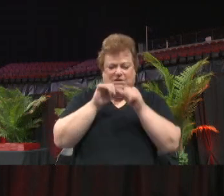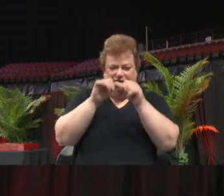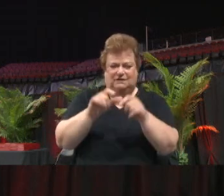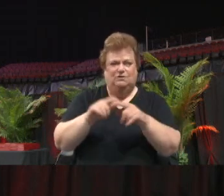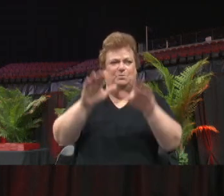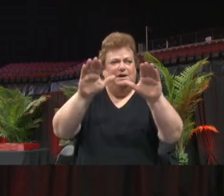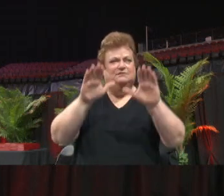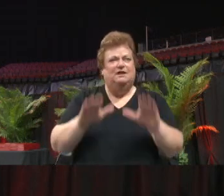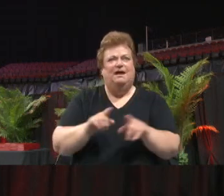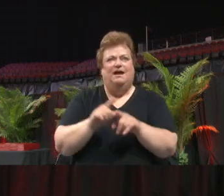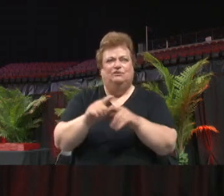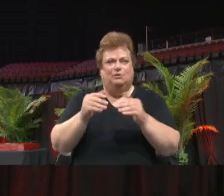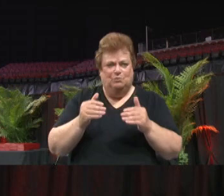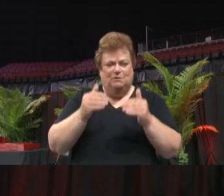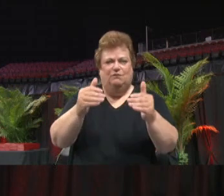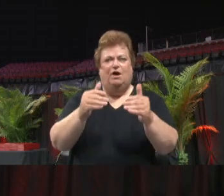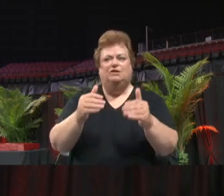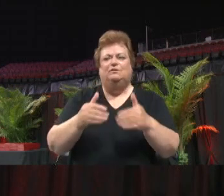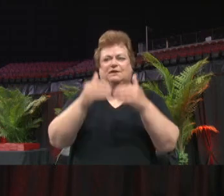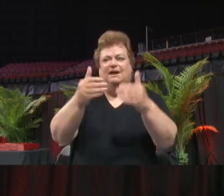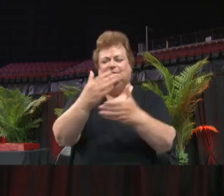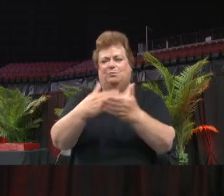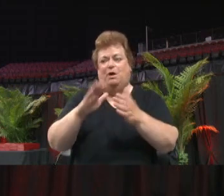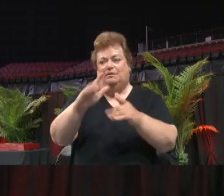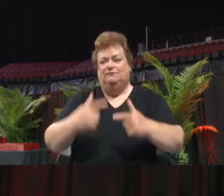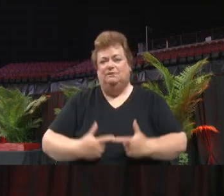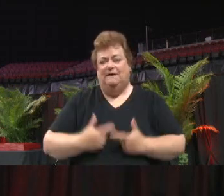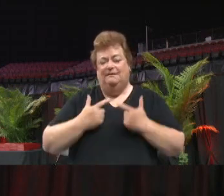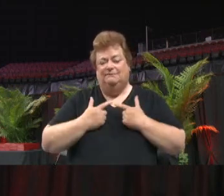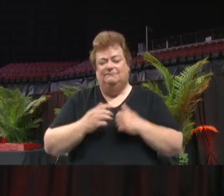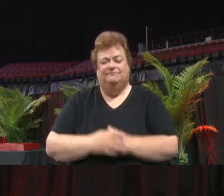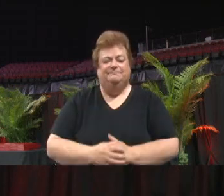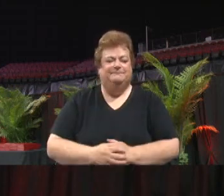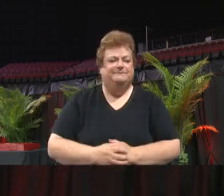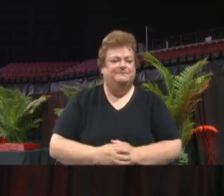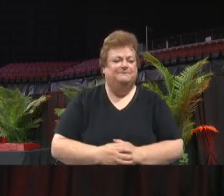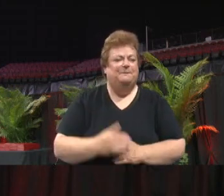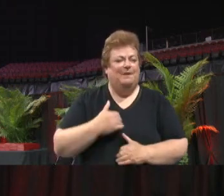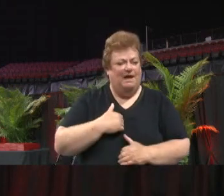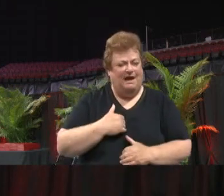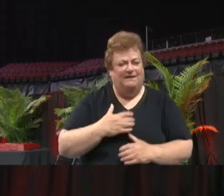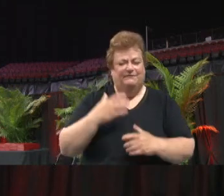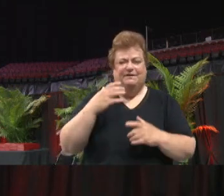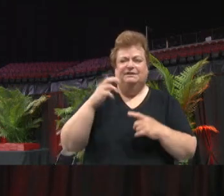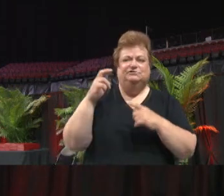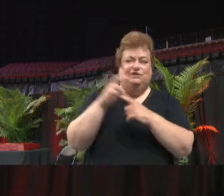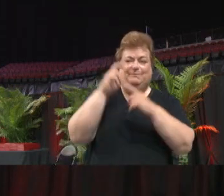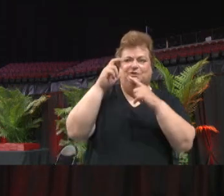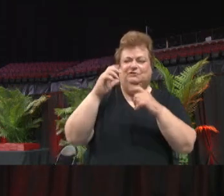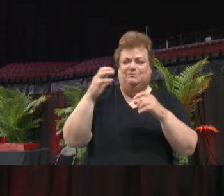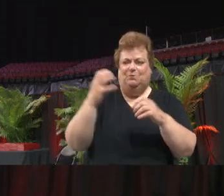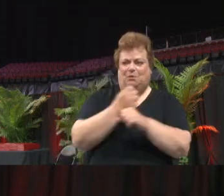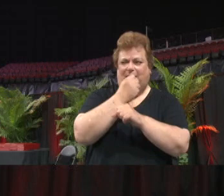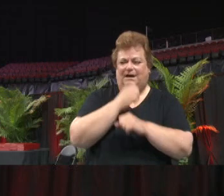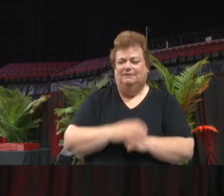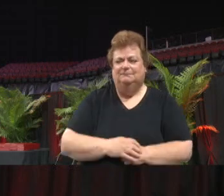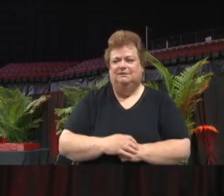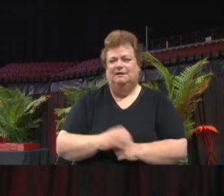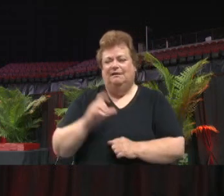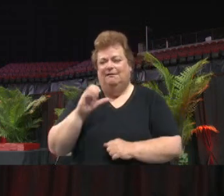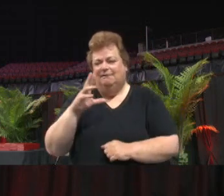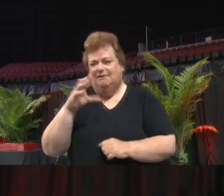you move on to the next stage of your life. There have been championships that you've won, clubs that you've